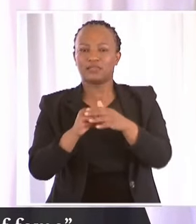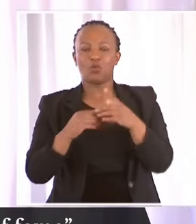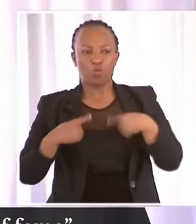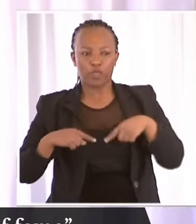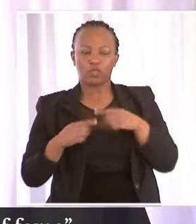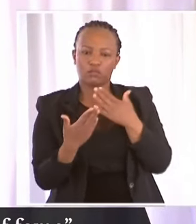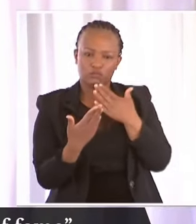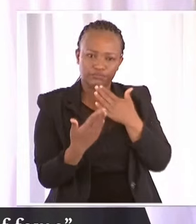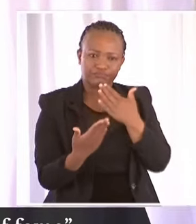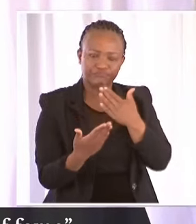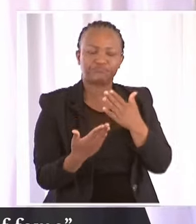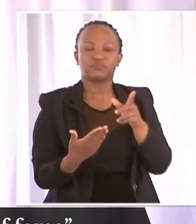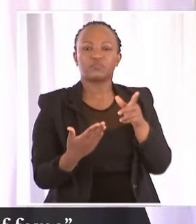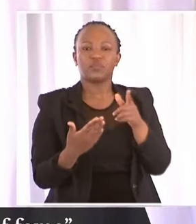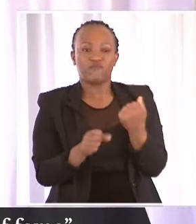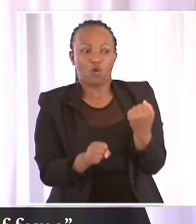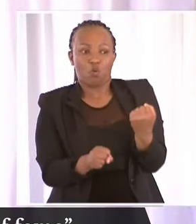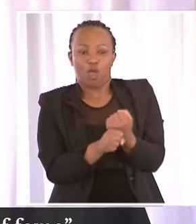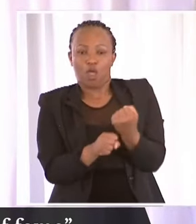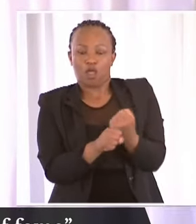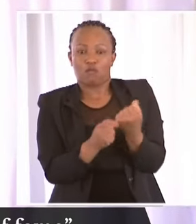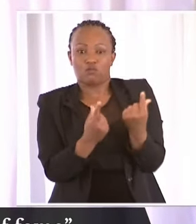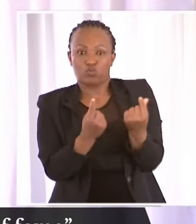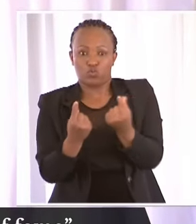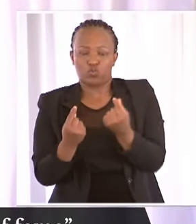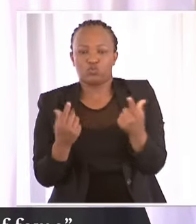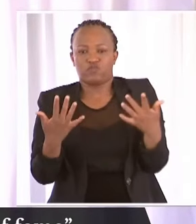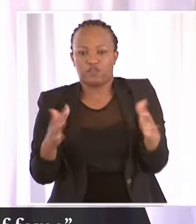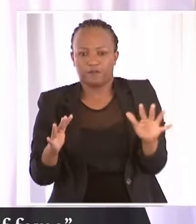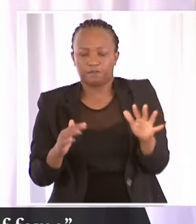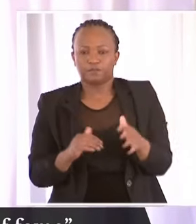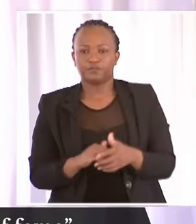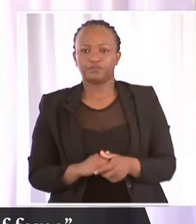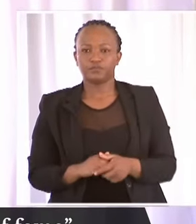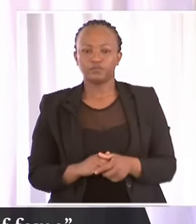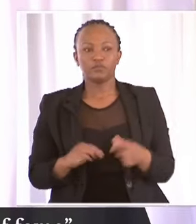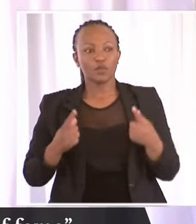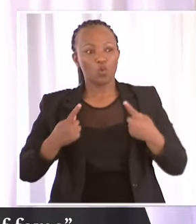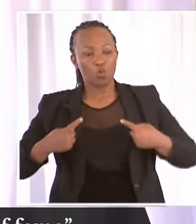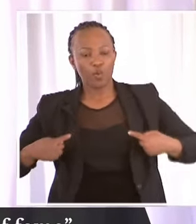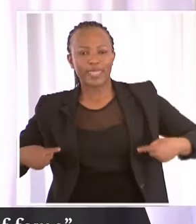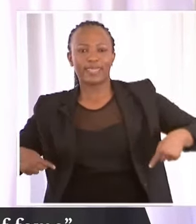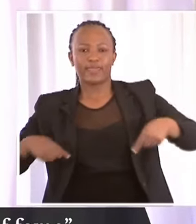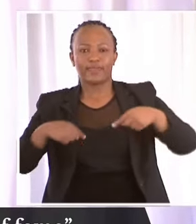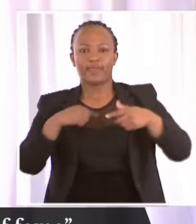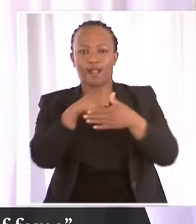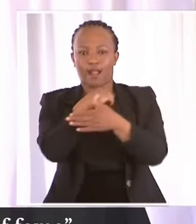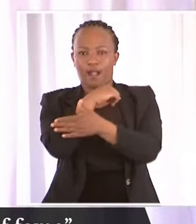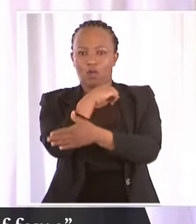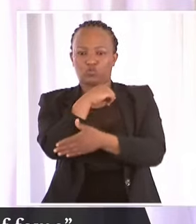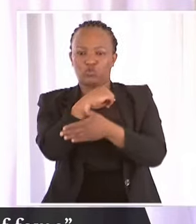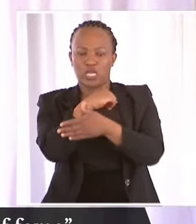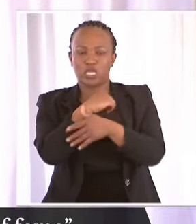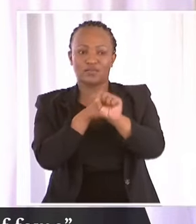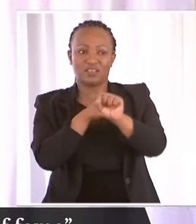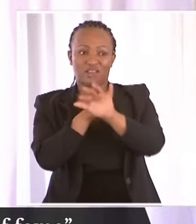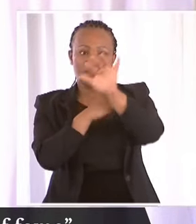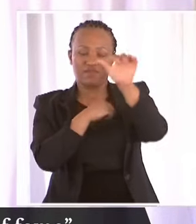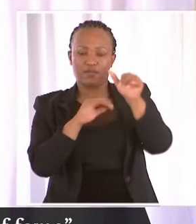grateful for the contribution that he made. We as a nation say that